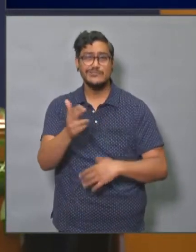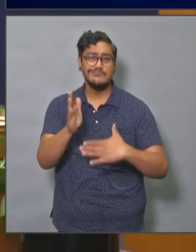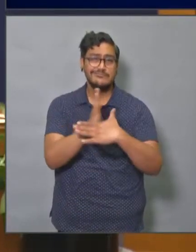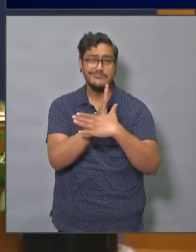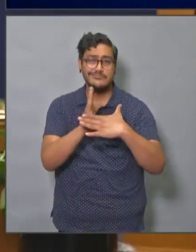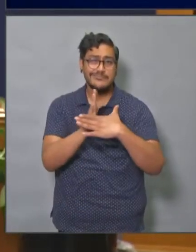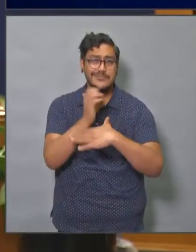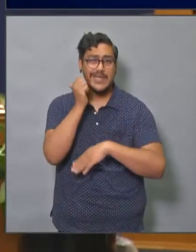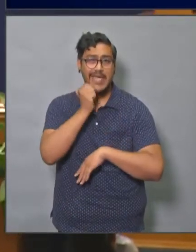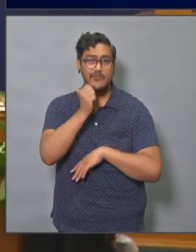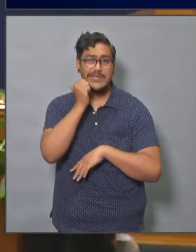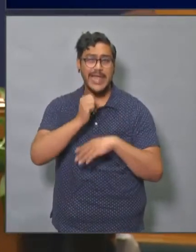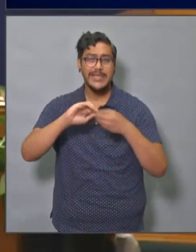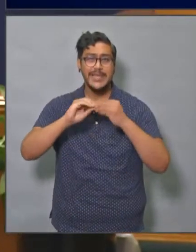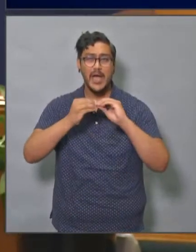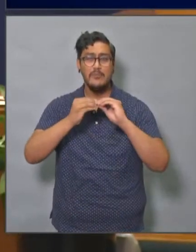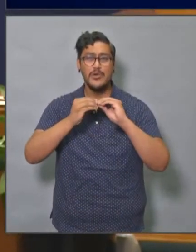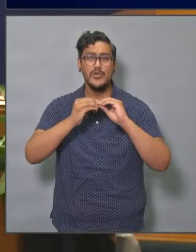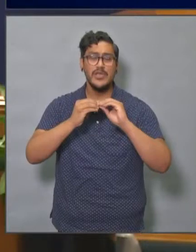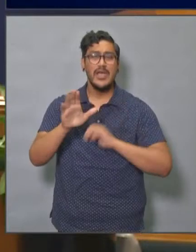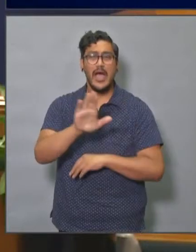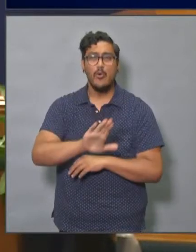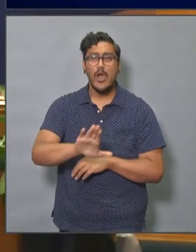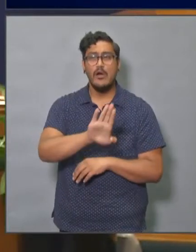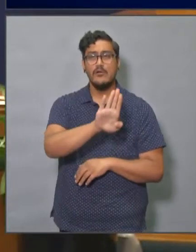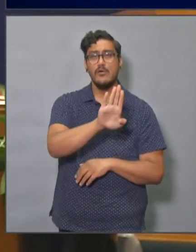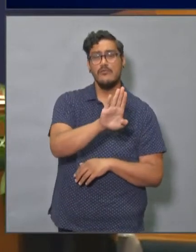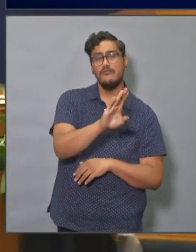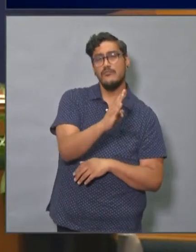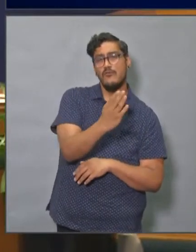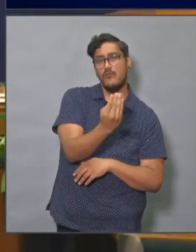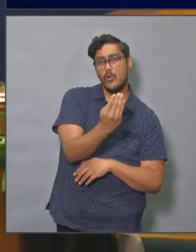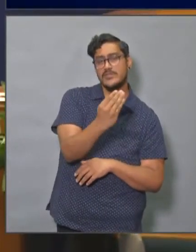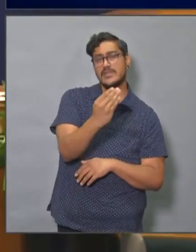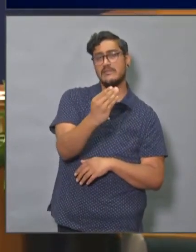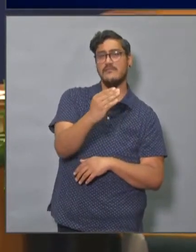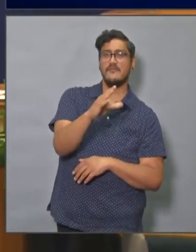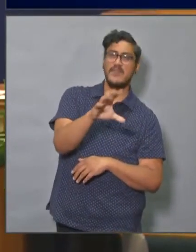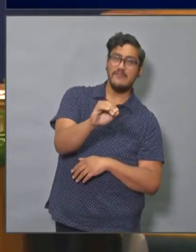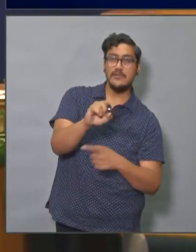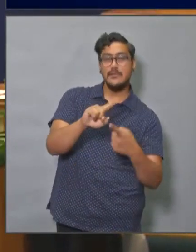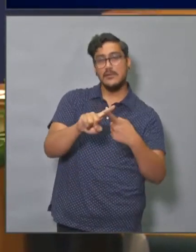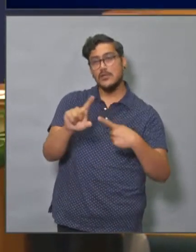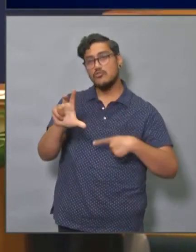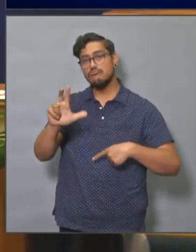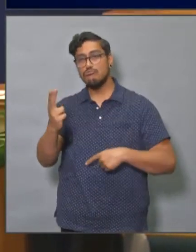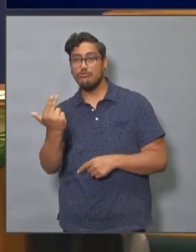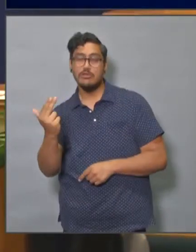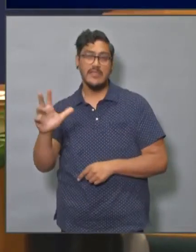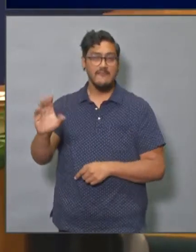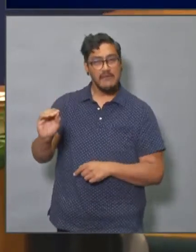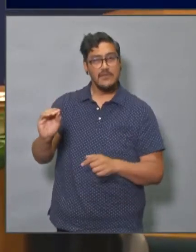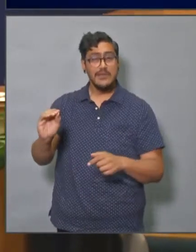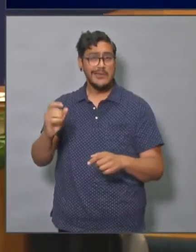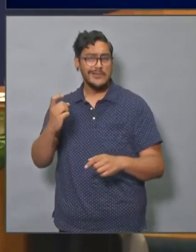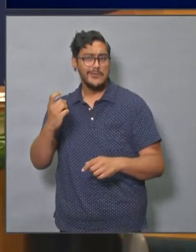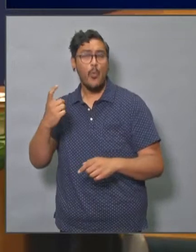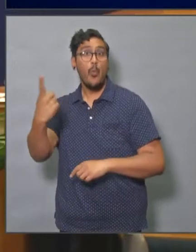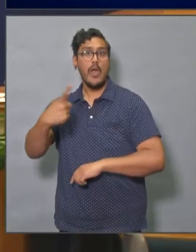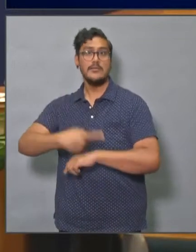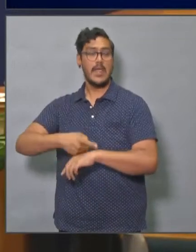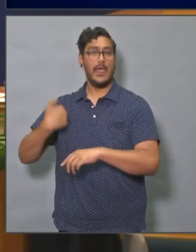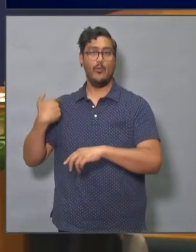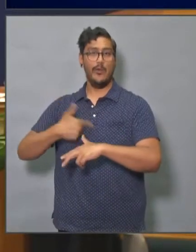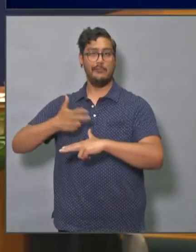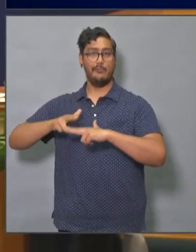rates somewhere between 1,450 and 1,350. We did drop slightly just for one day